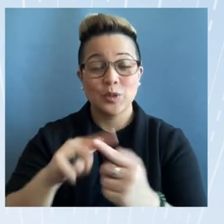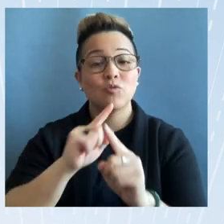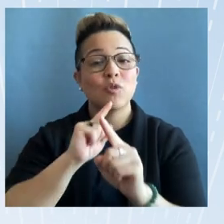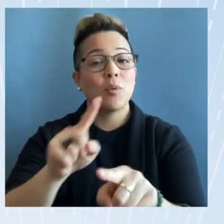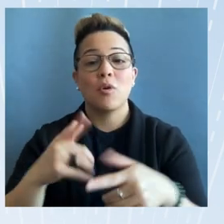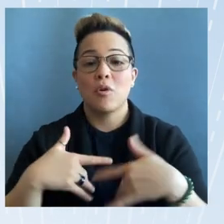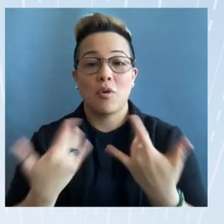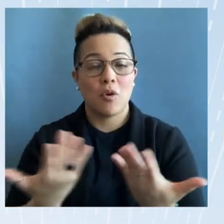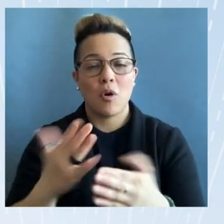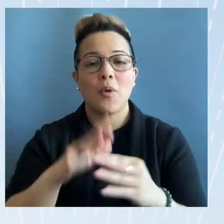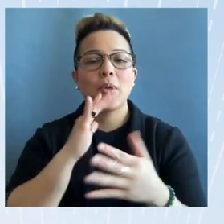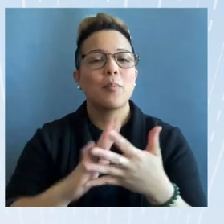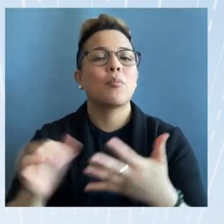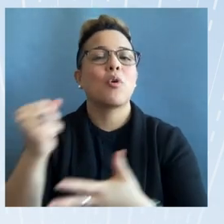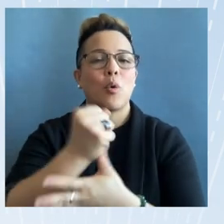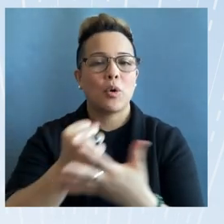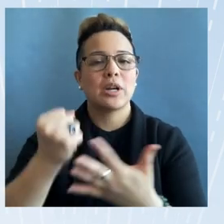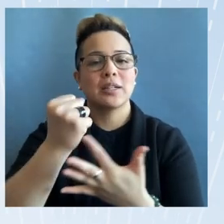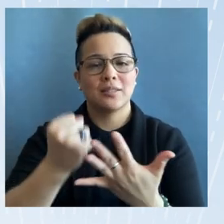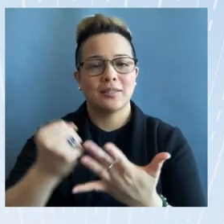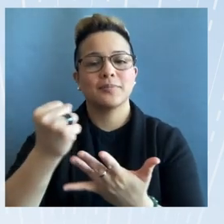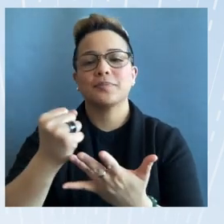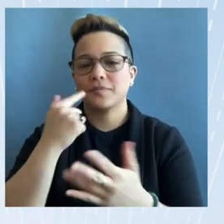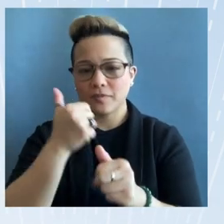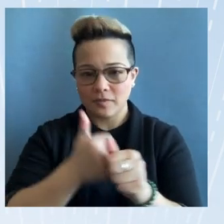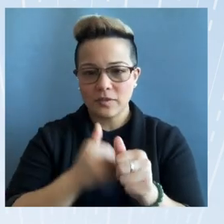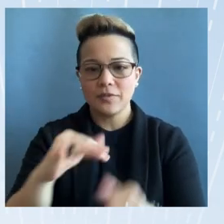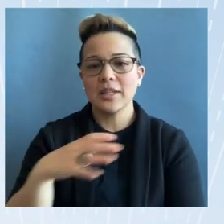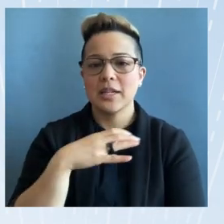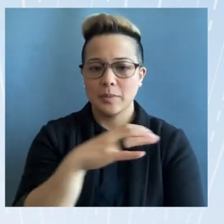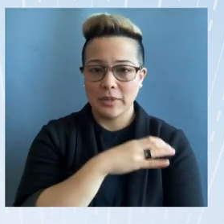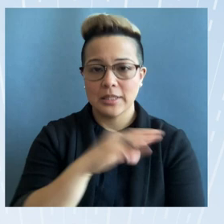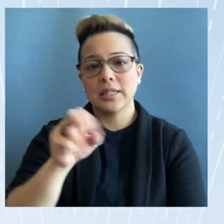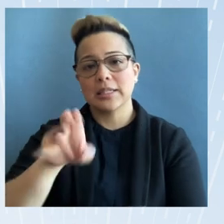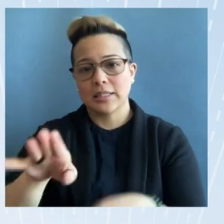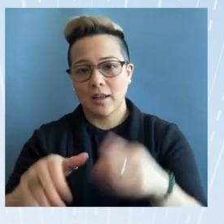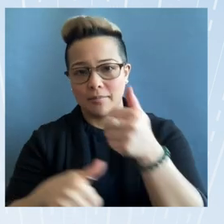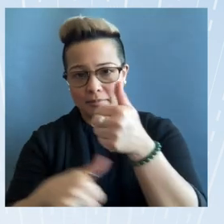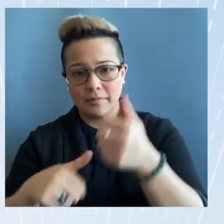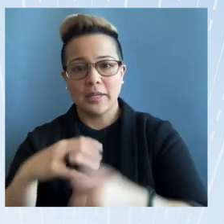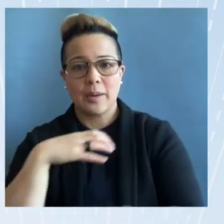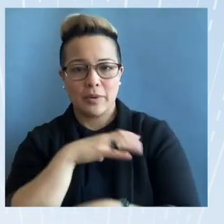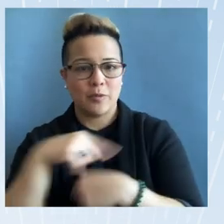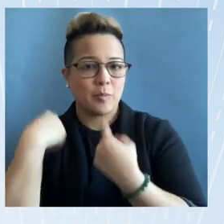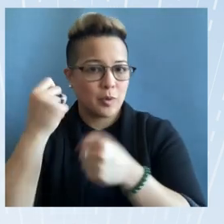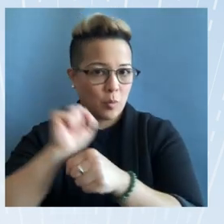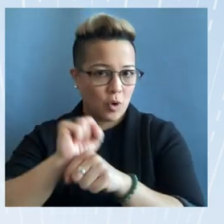the priorities that each of the committees, subcommittees have been working on.